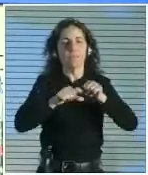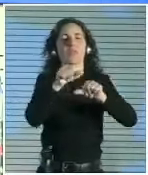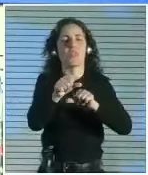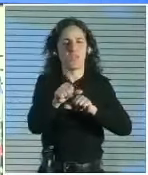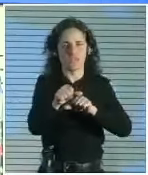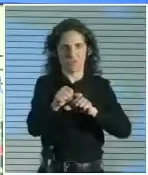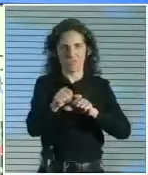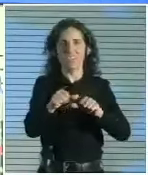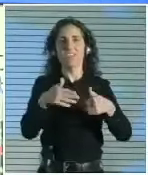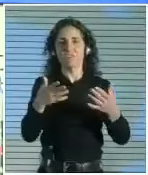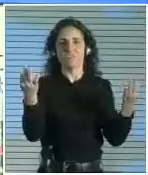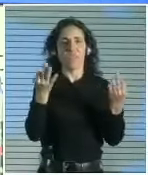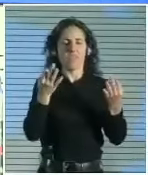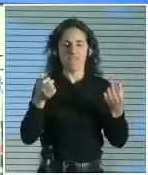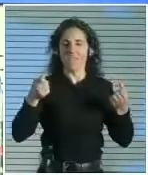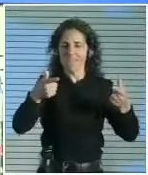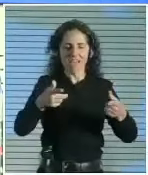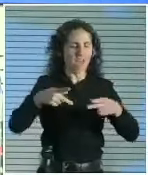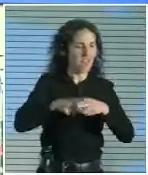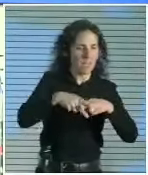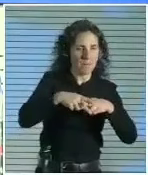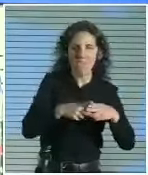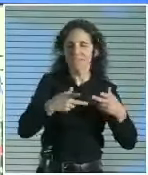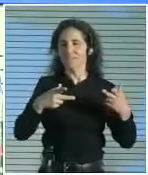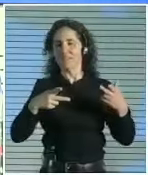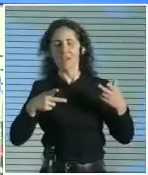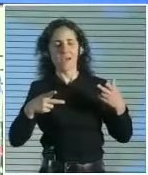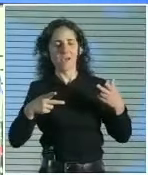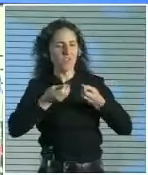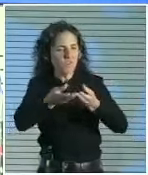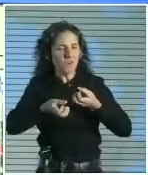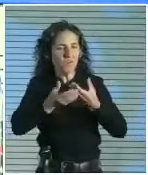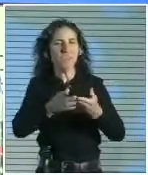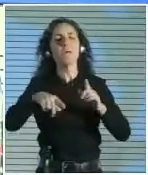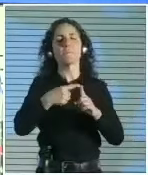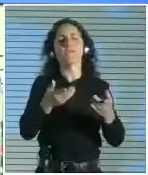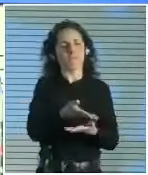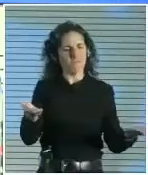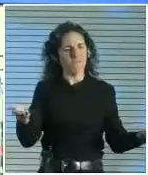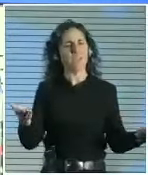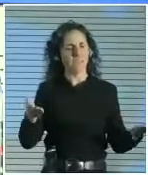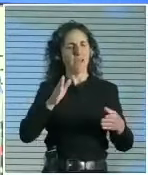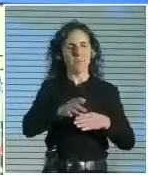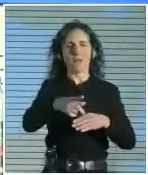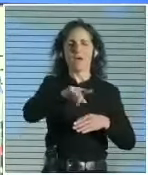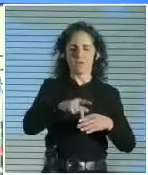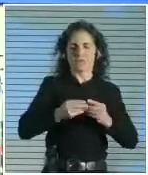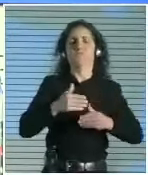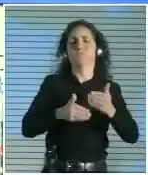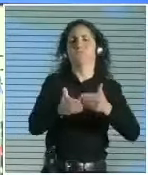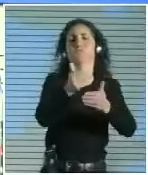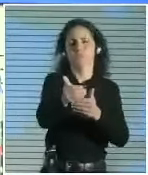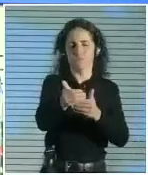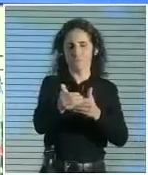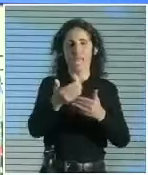the knowledge, and the confidence to start sharing what they're doing. And this is something maybe to conclude with, is